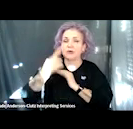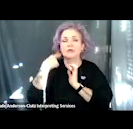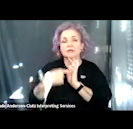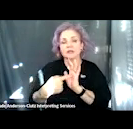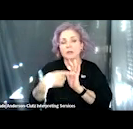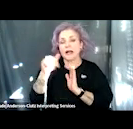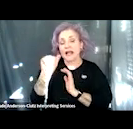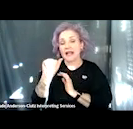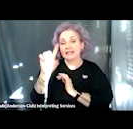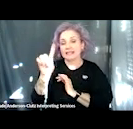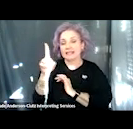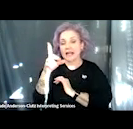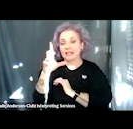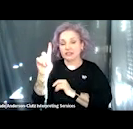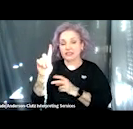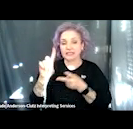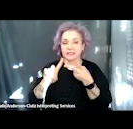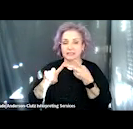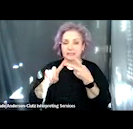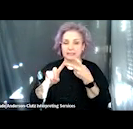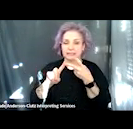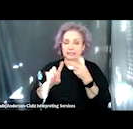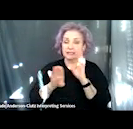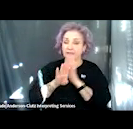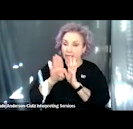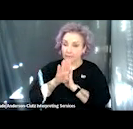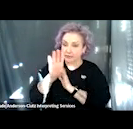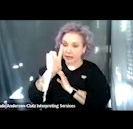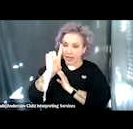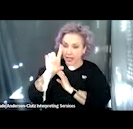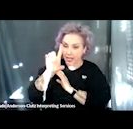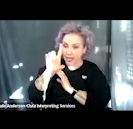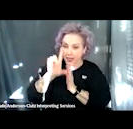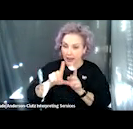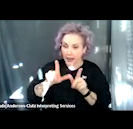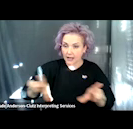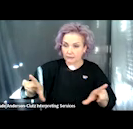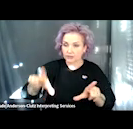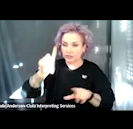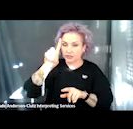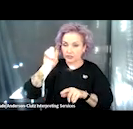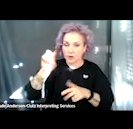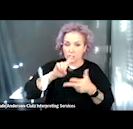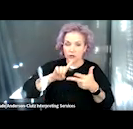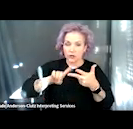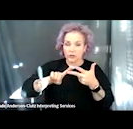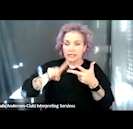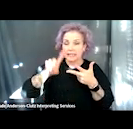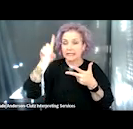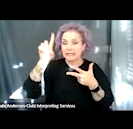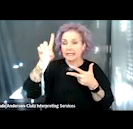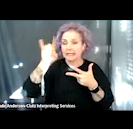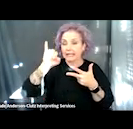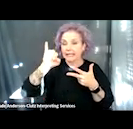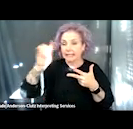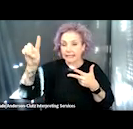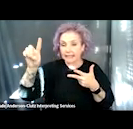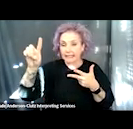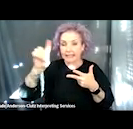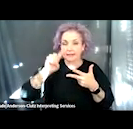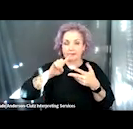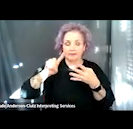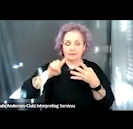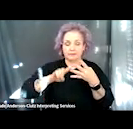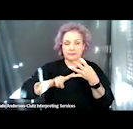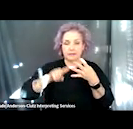disorders, intellectual disability, autism spectrum disorder, and even schizophrenia. So this one, schizophrenia is a little bit different